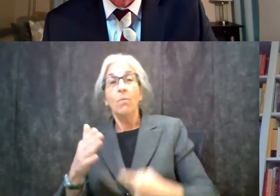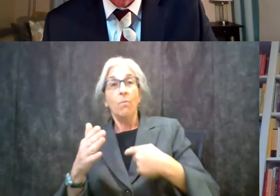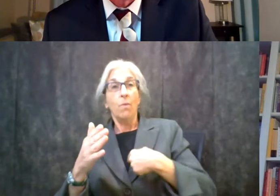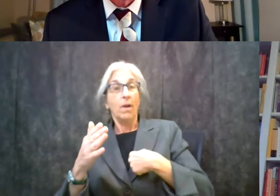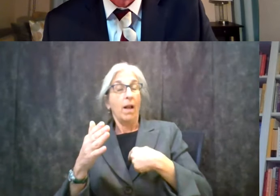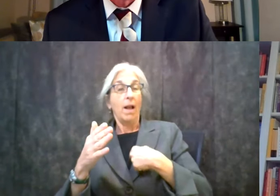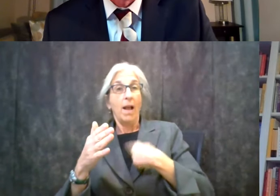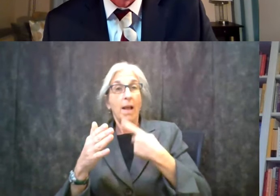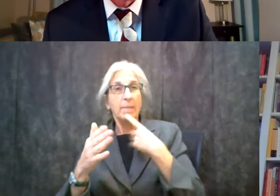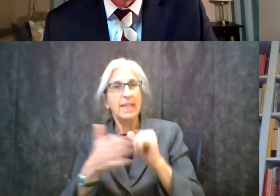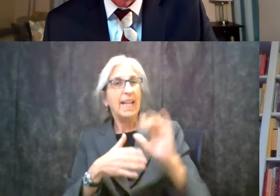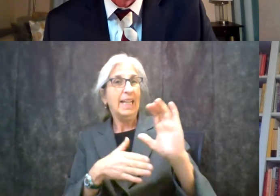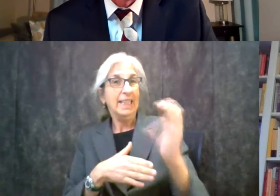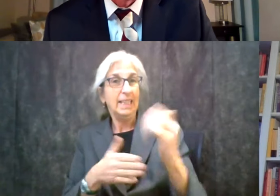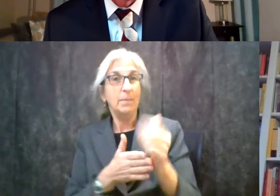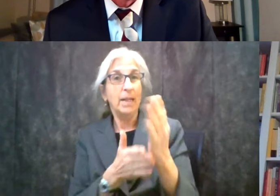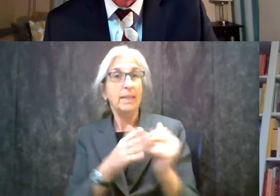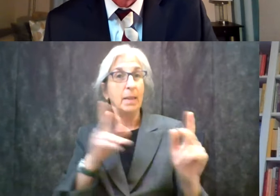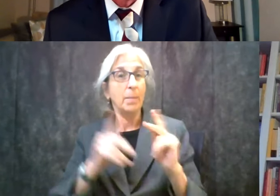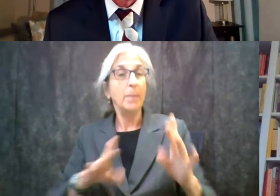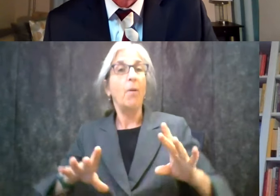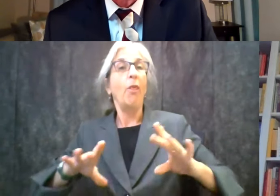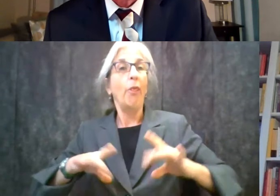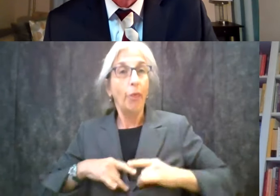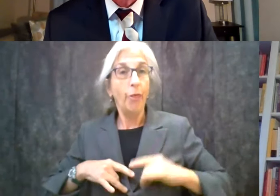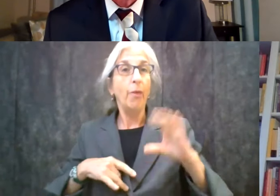people, from what they tell me, they have caught COVID randomly.